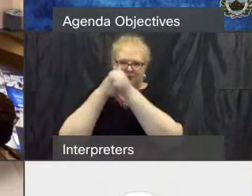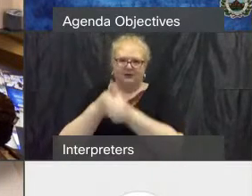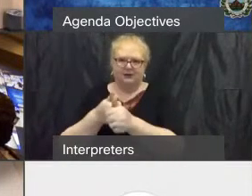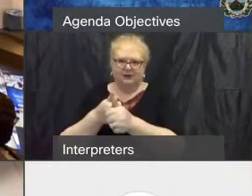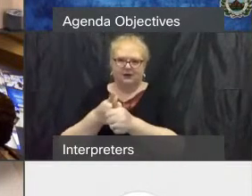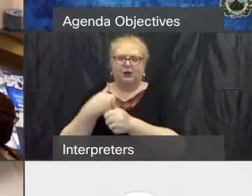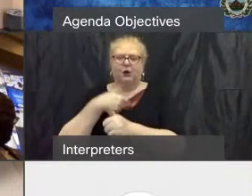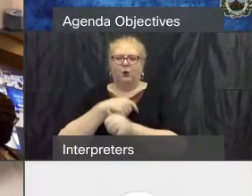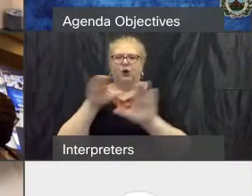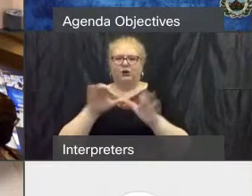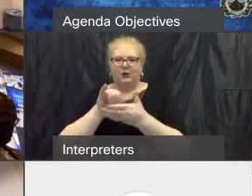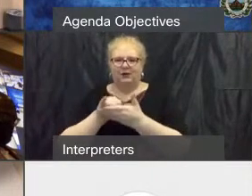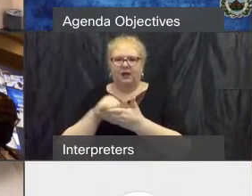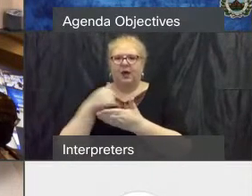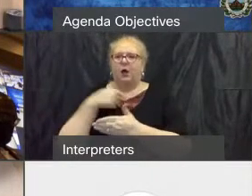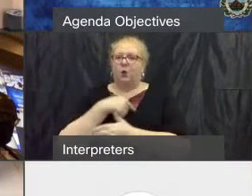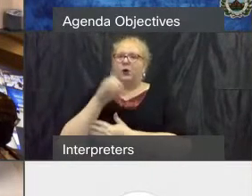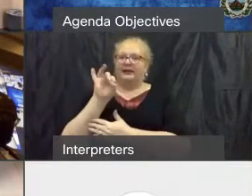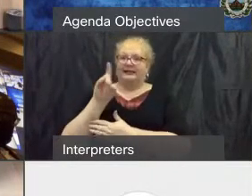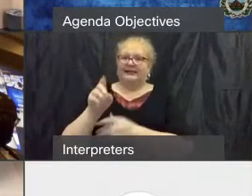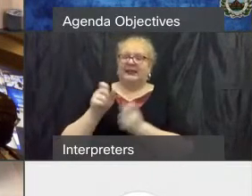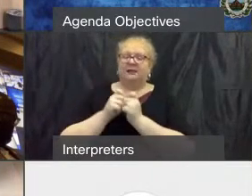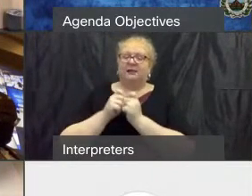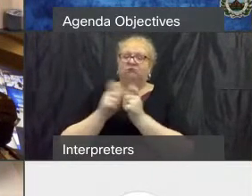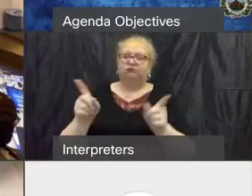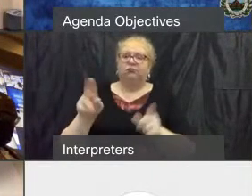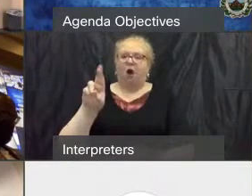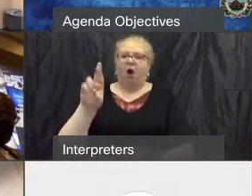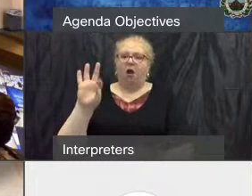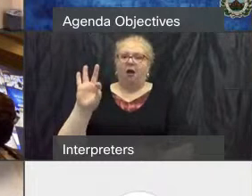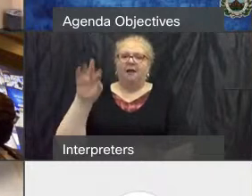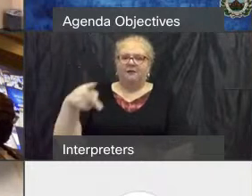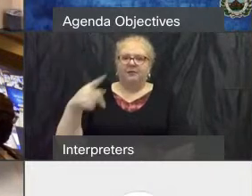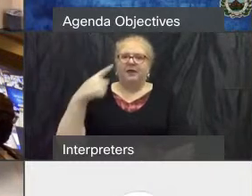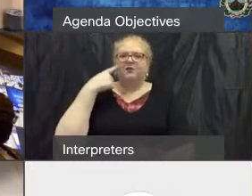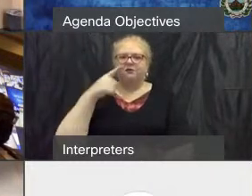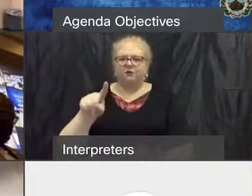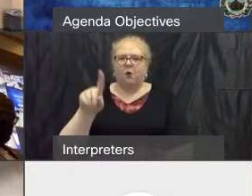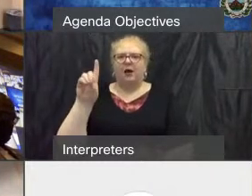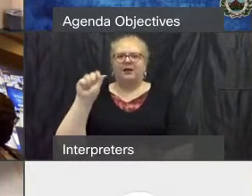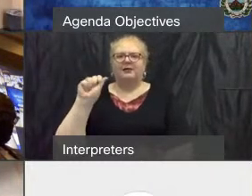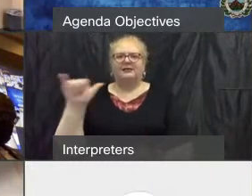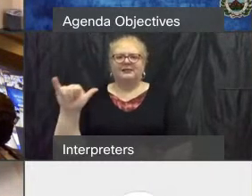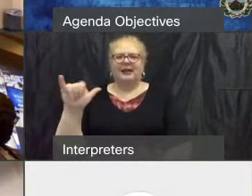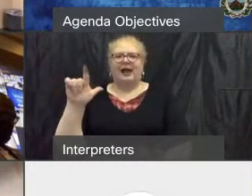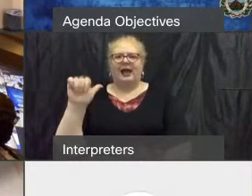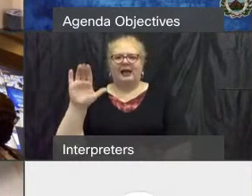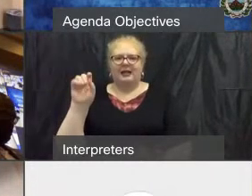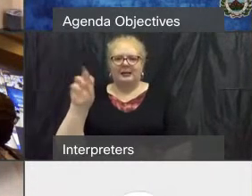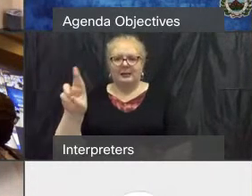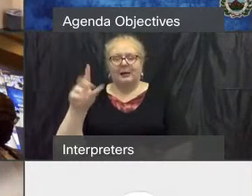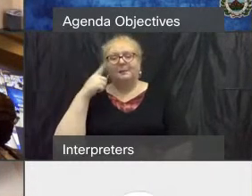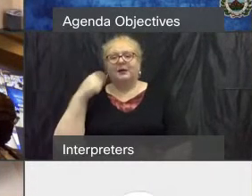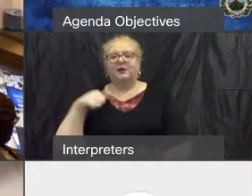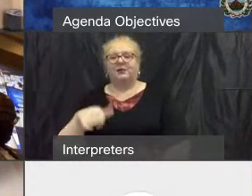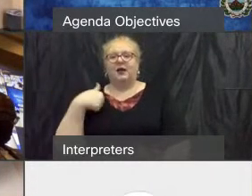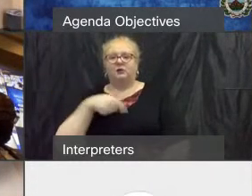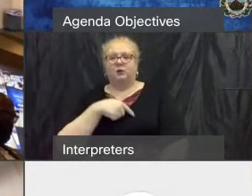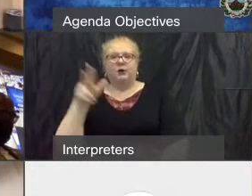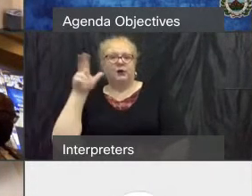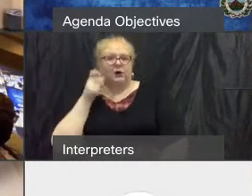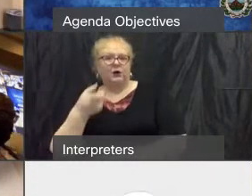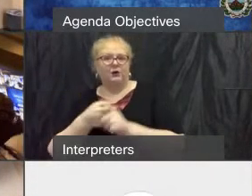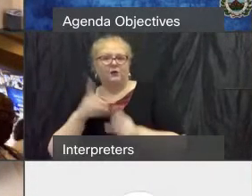We just put out an RFP for some sort of a day labor type of service because that's what we were hearing from Dwight,